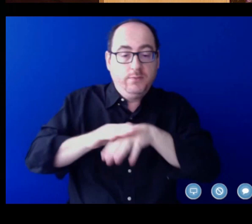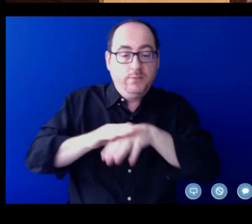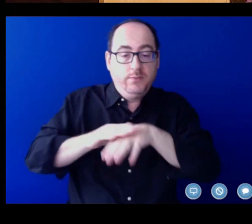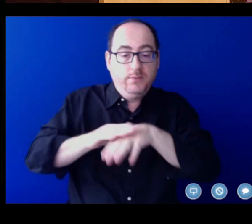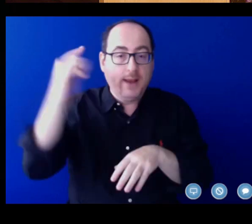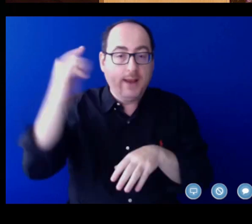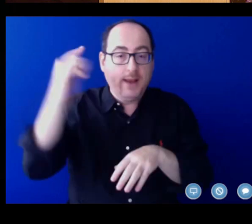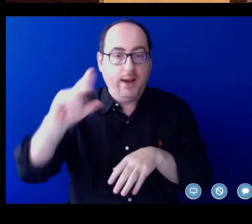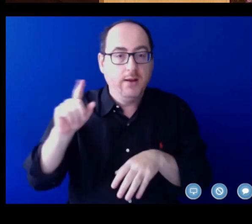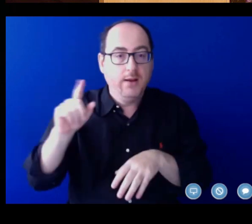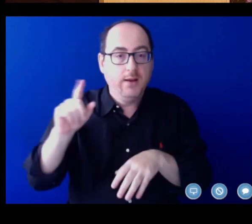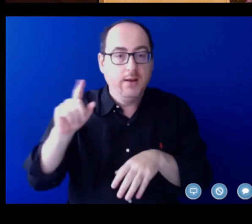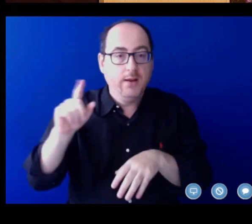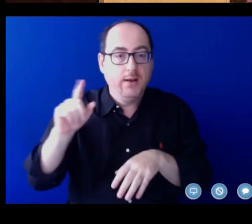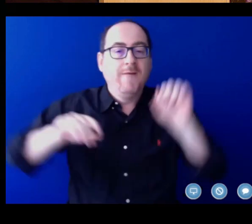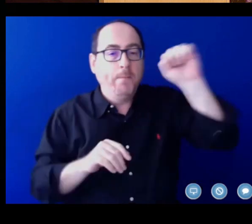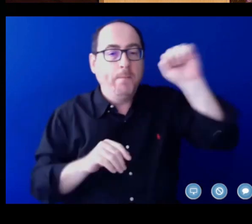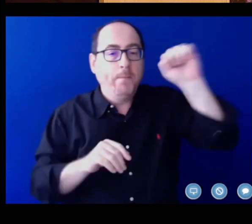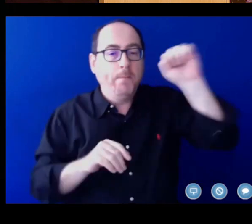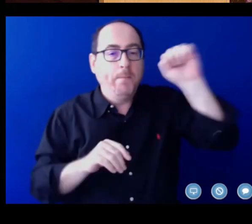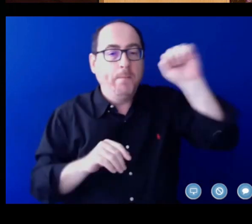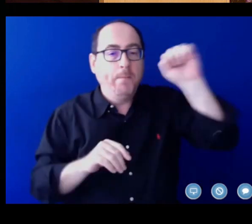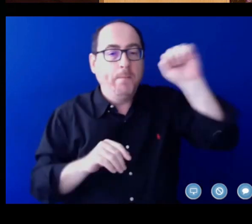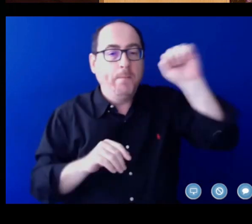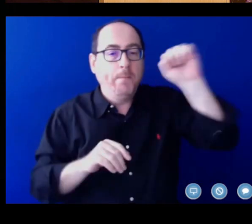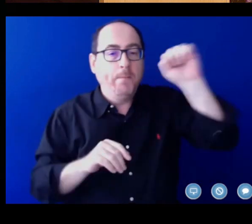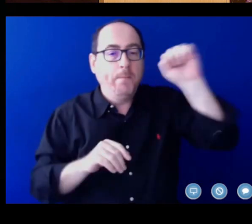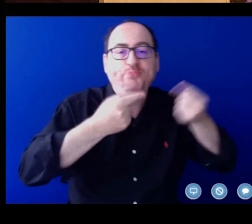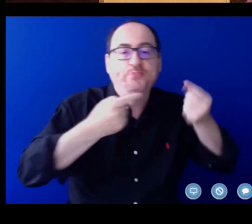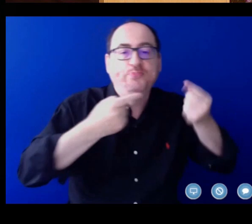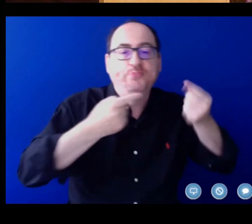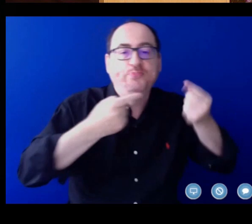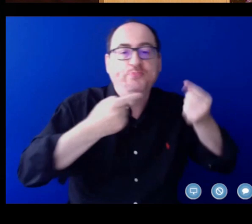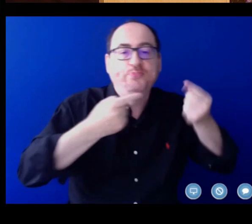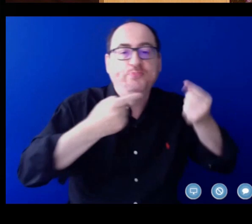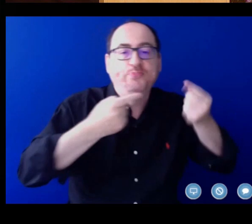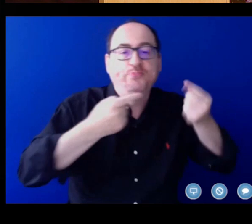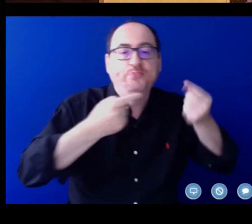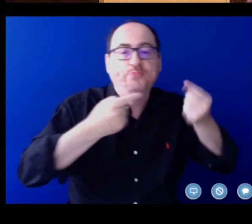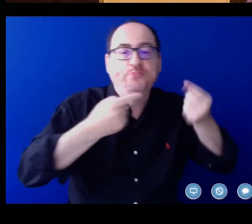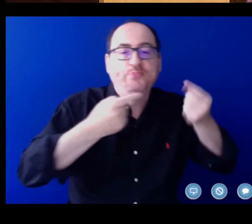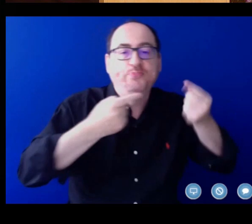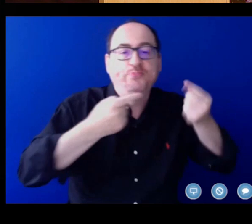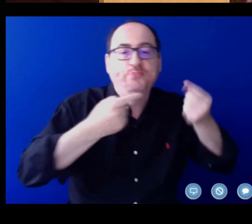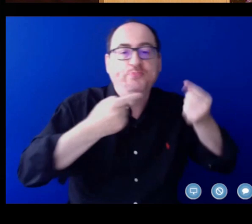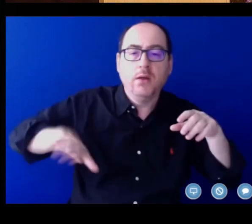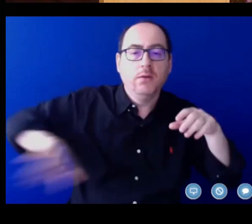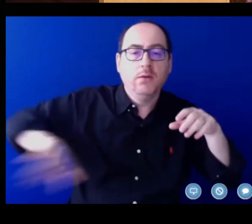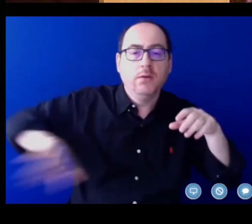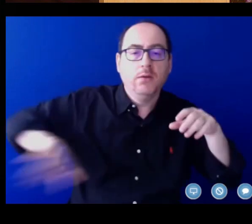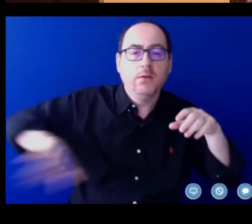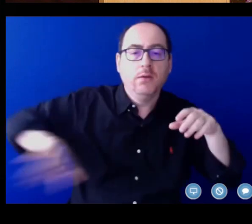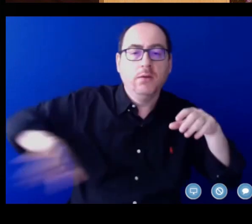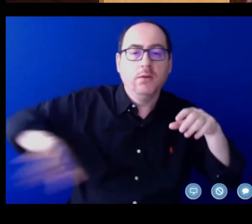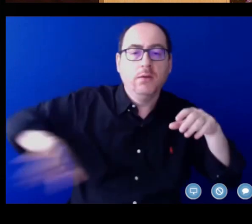from anti-racist discourse, which was equated with black men. The theory maintains that the experience of a particular individual or